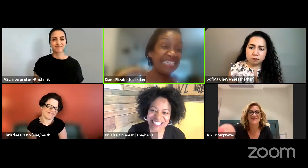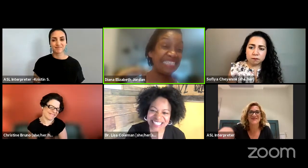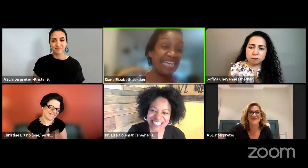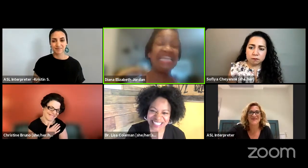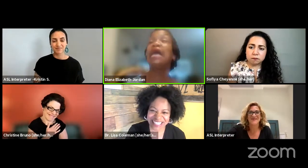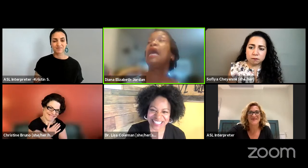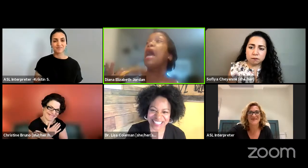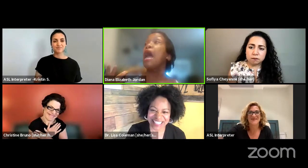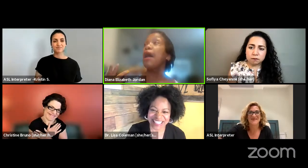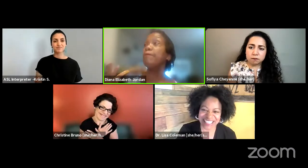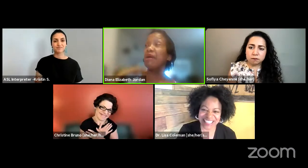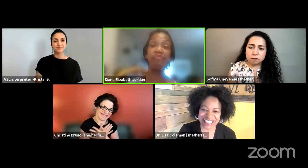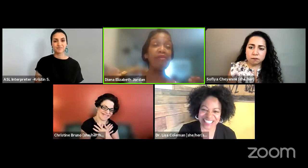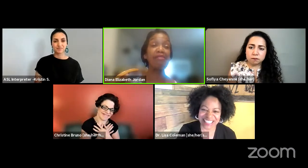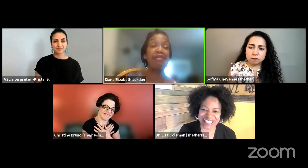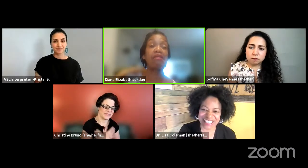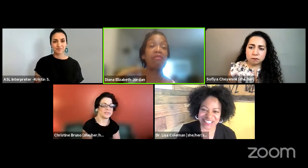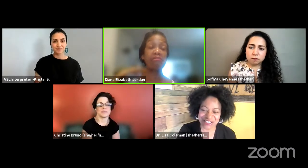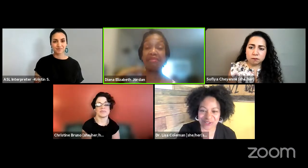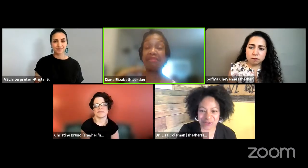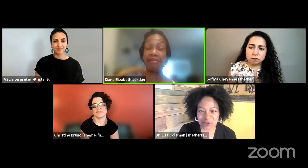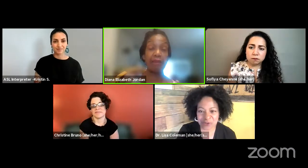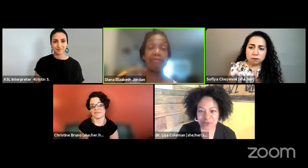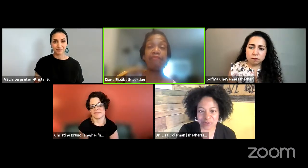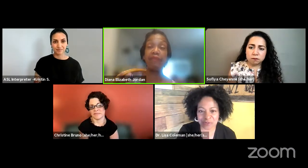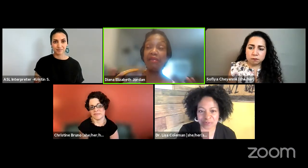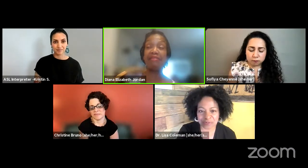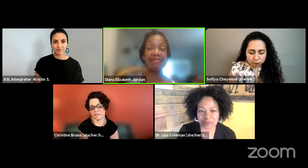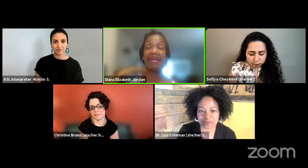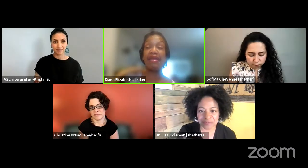just amazing. My friend Daniel's